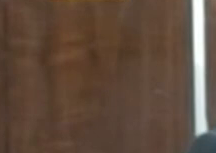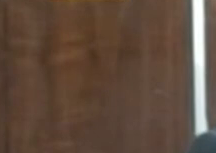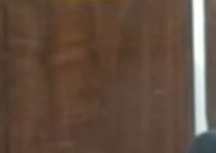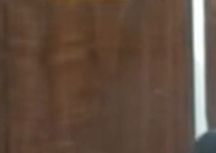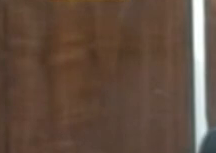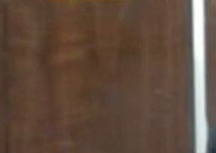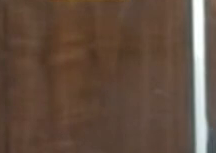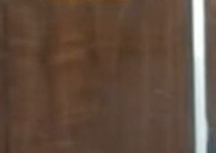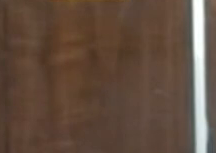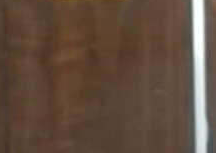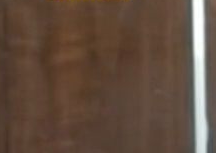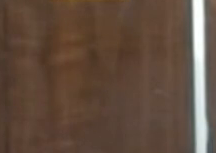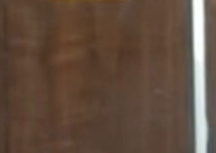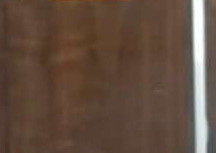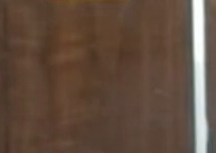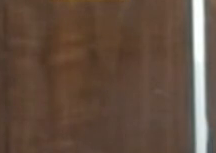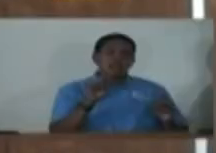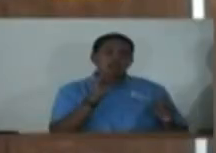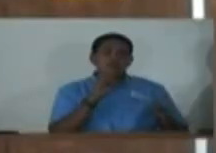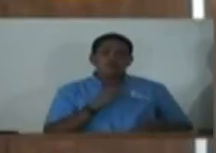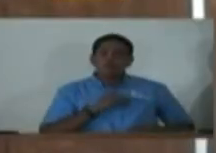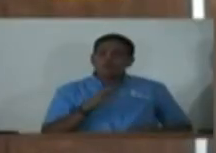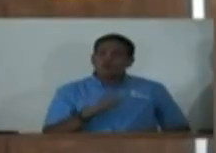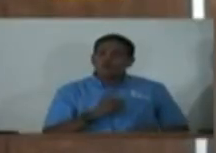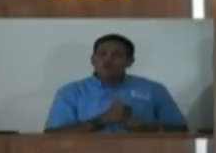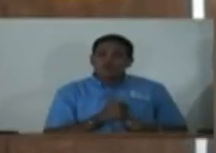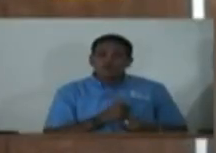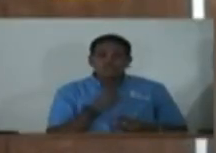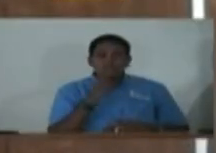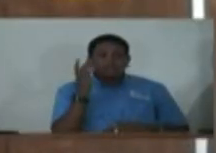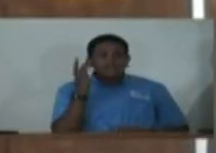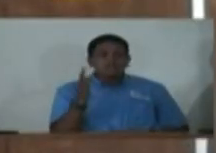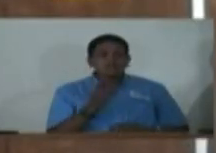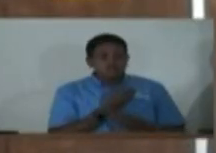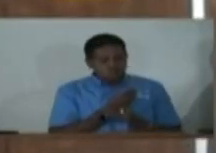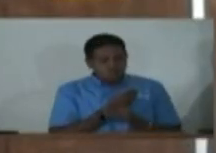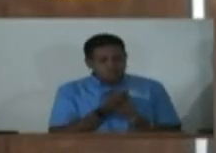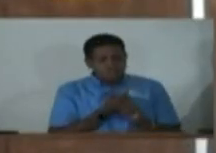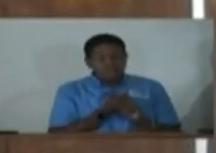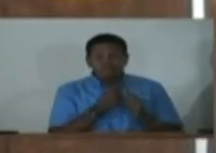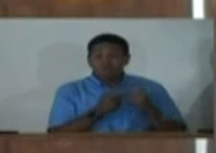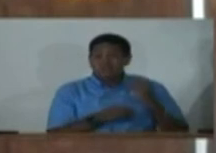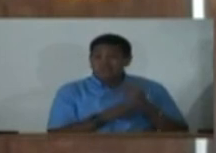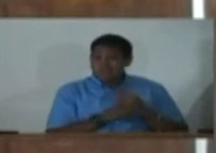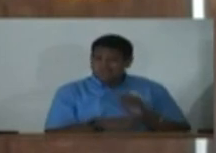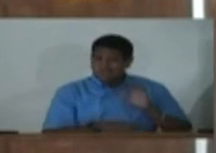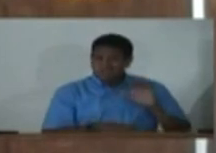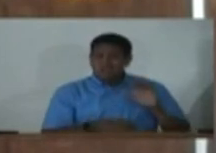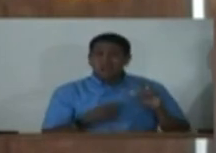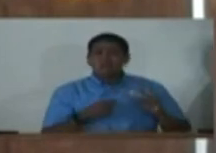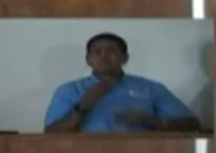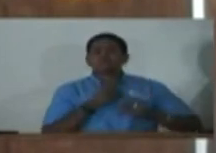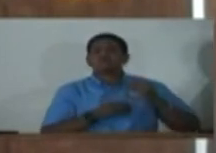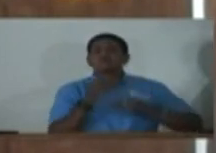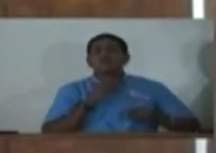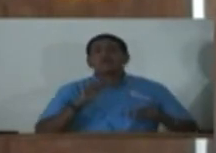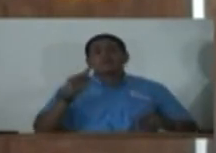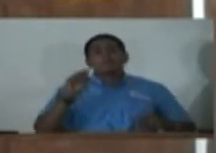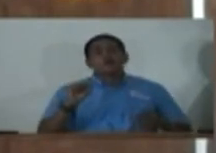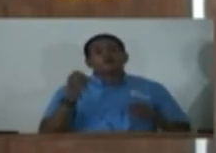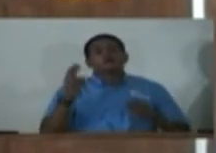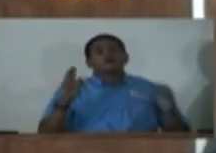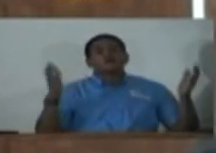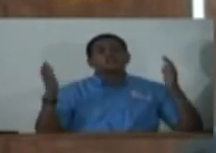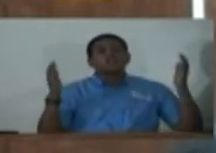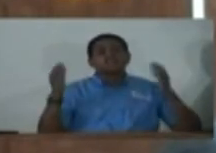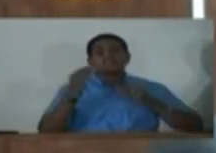legislation, owners of intellectual property, and in this instance, trademarks, or service